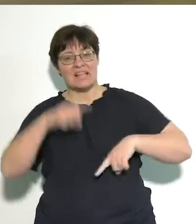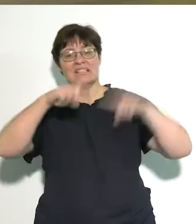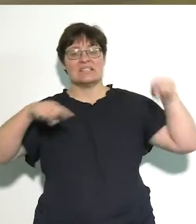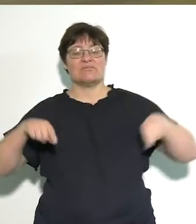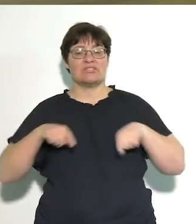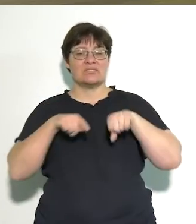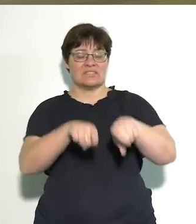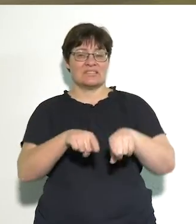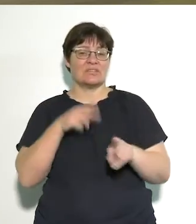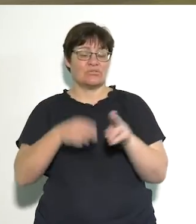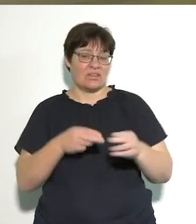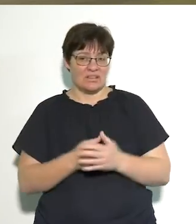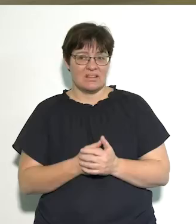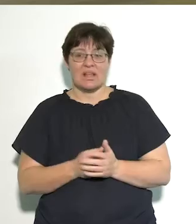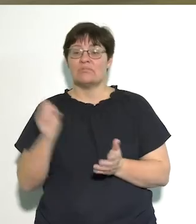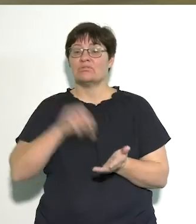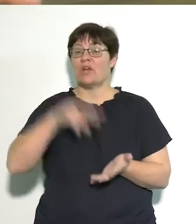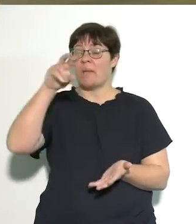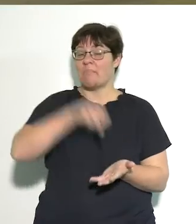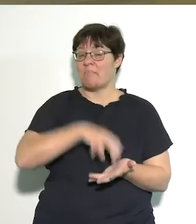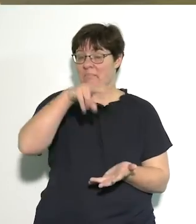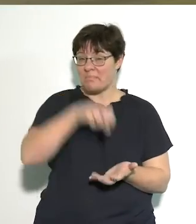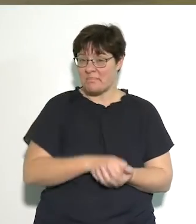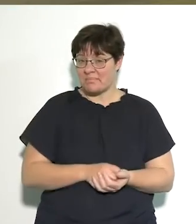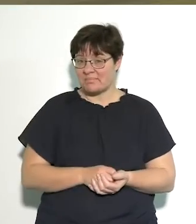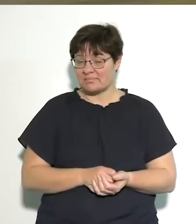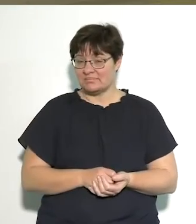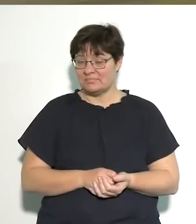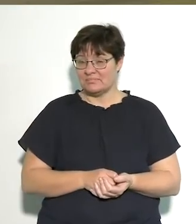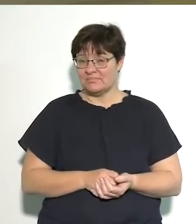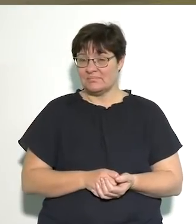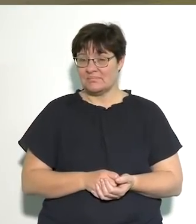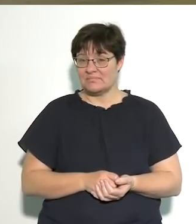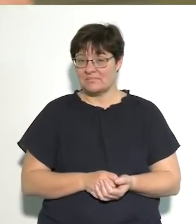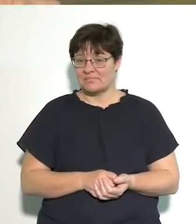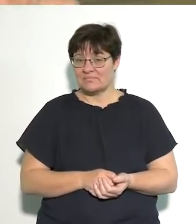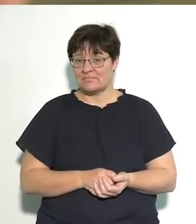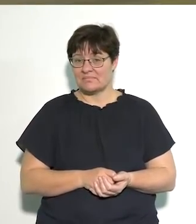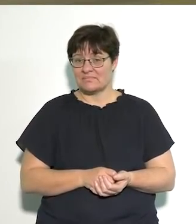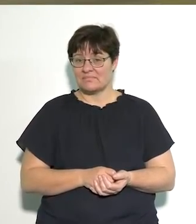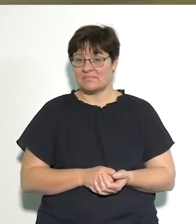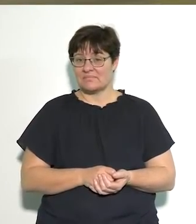number of different trails, including jumping, where you've got 2 sets of feet,